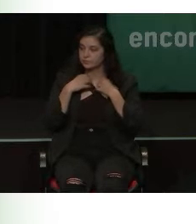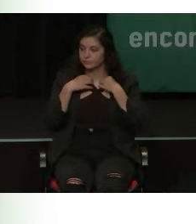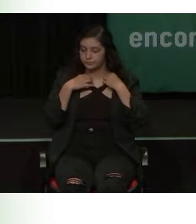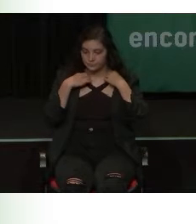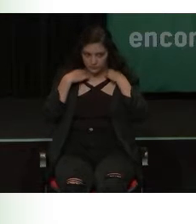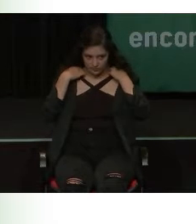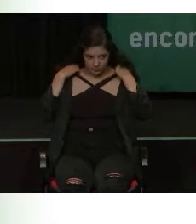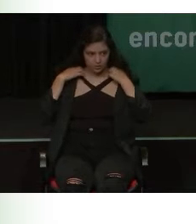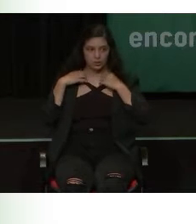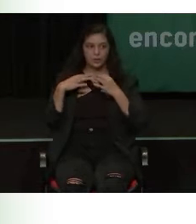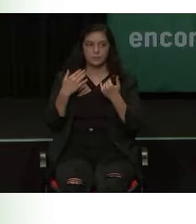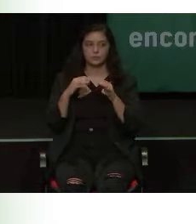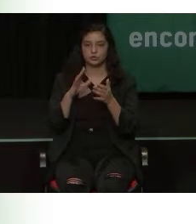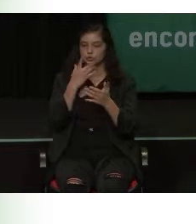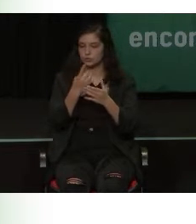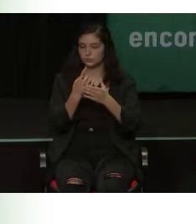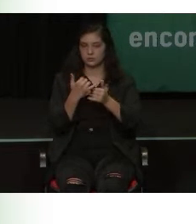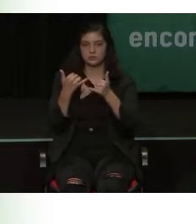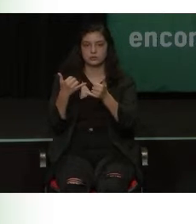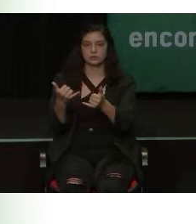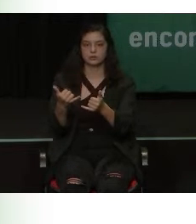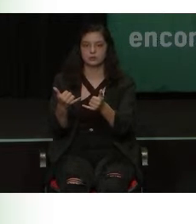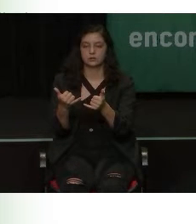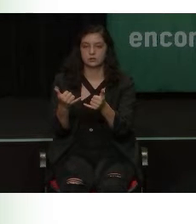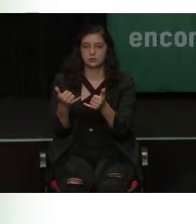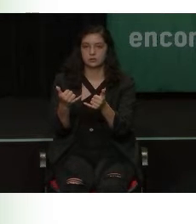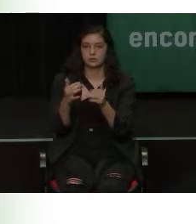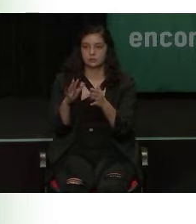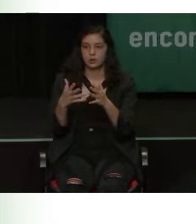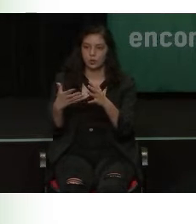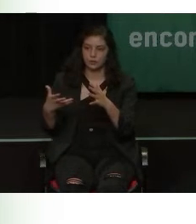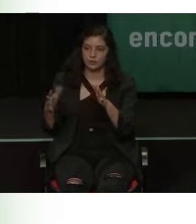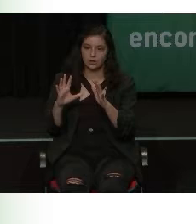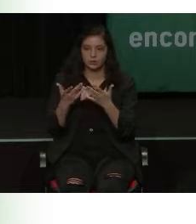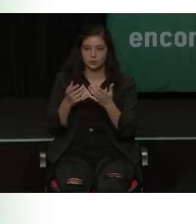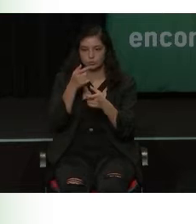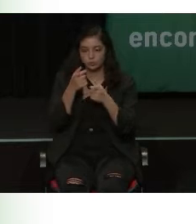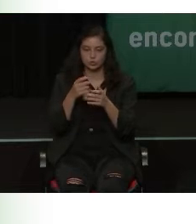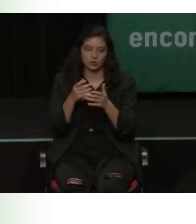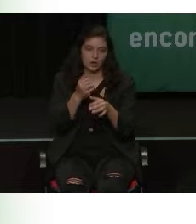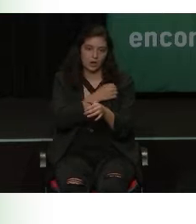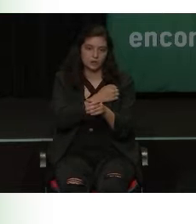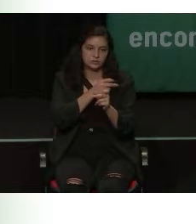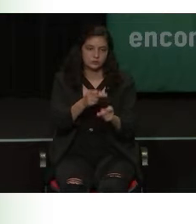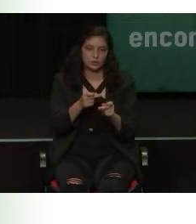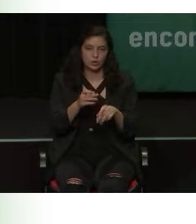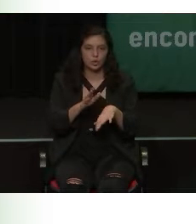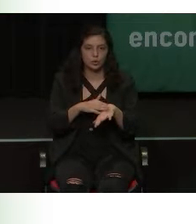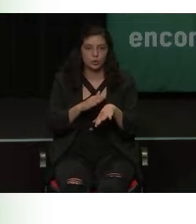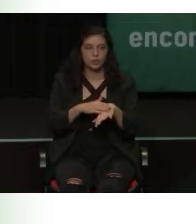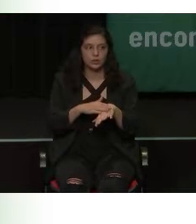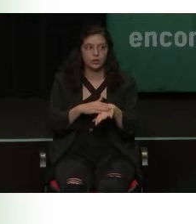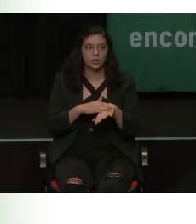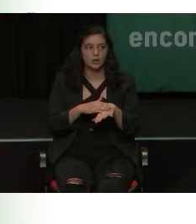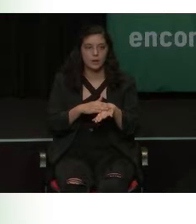our health. But after things got complicated, after several different